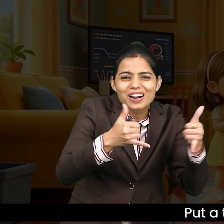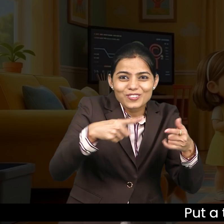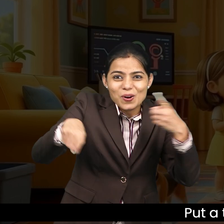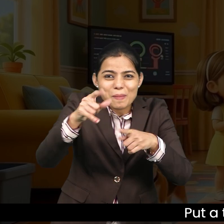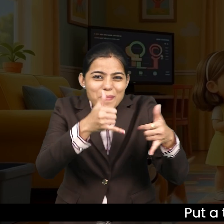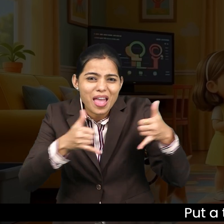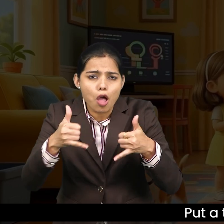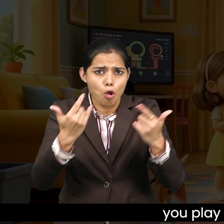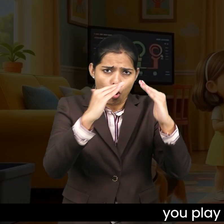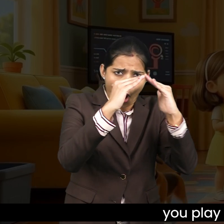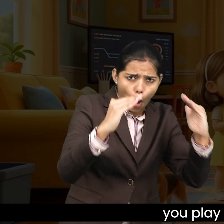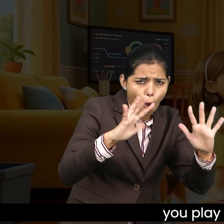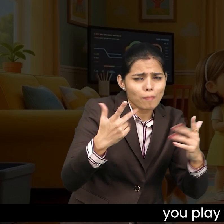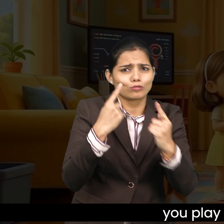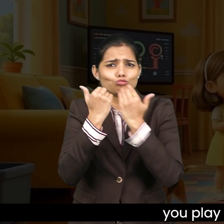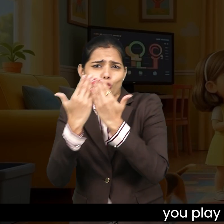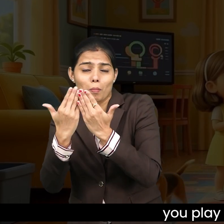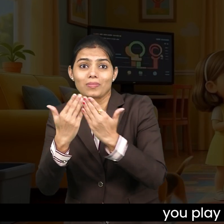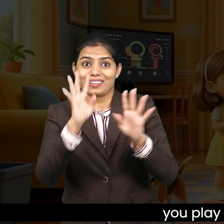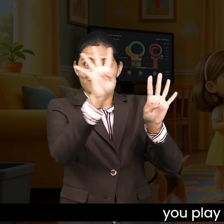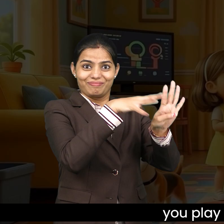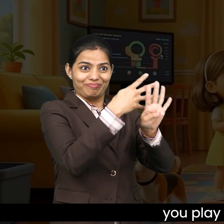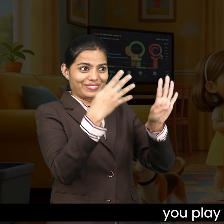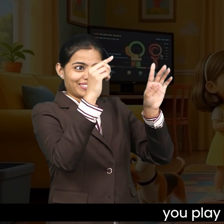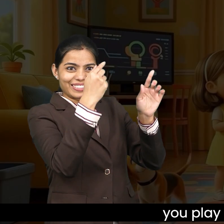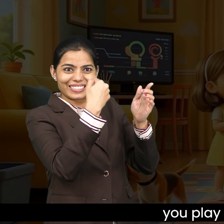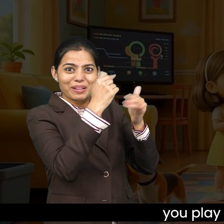Put a tick mark for games you play at home and in school.